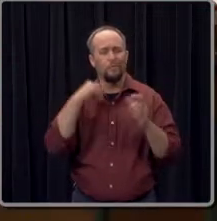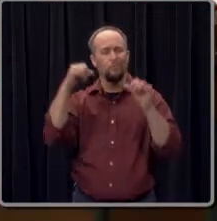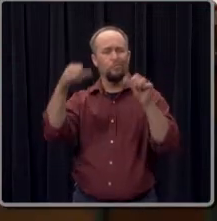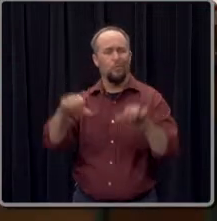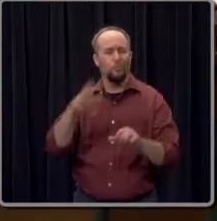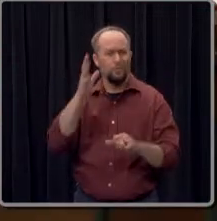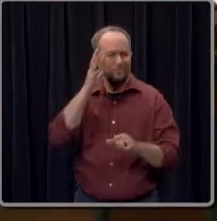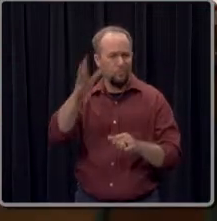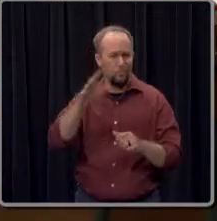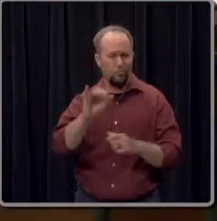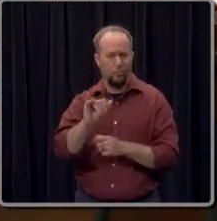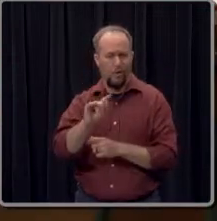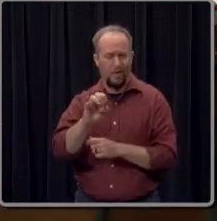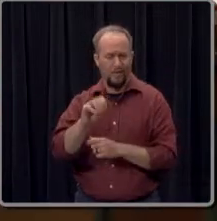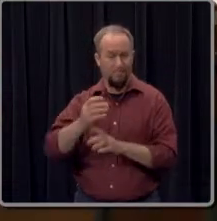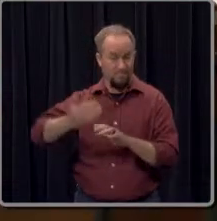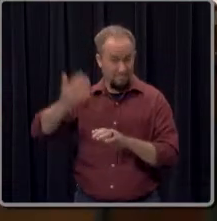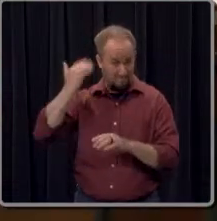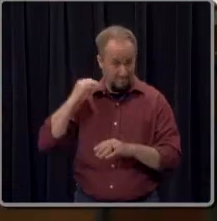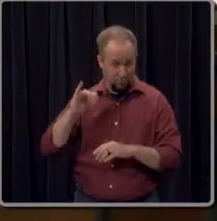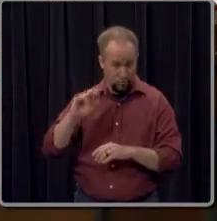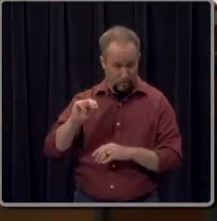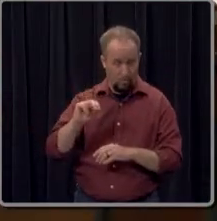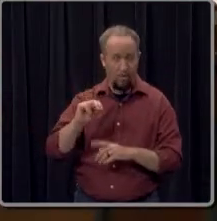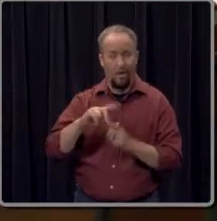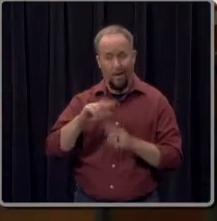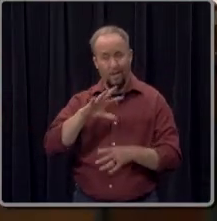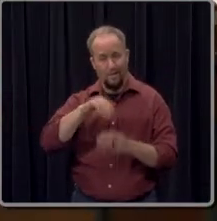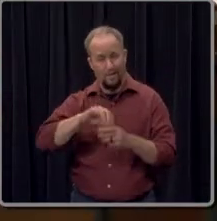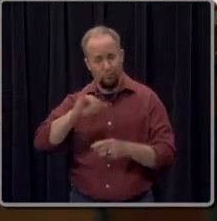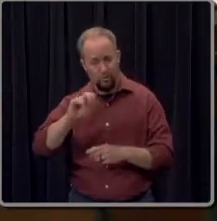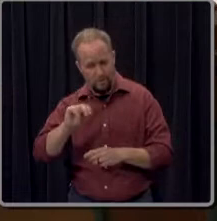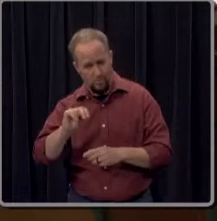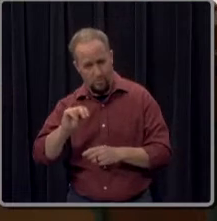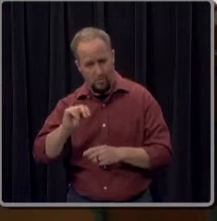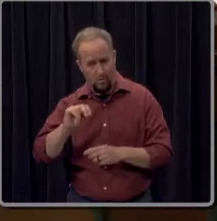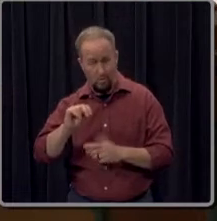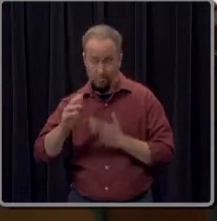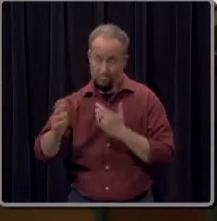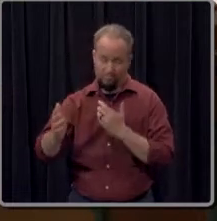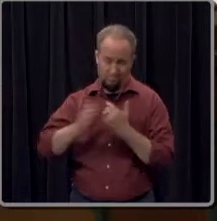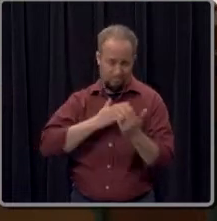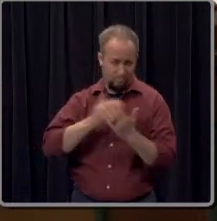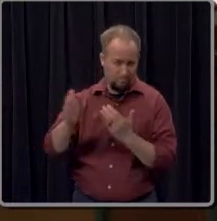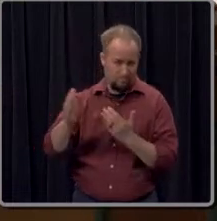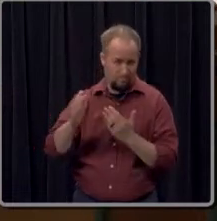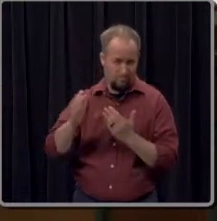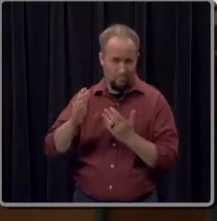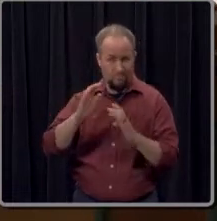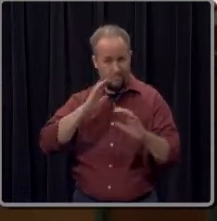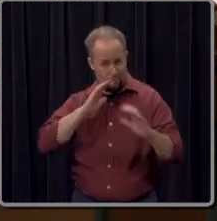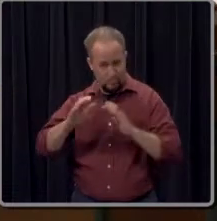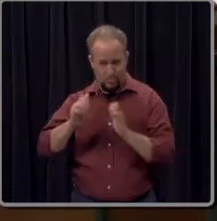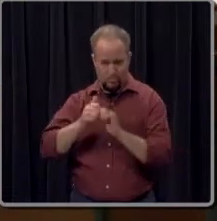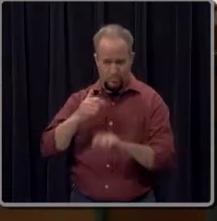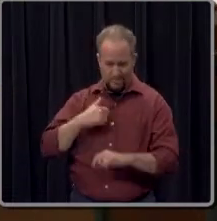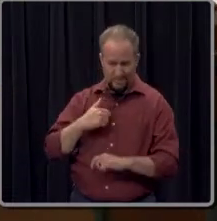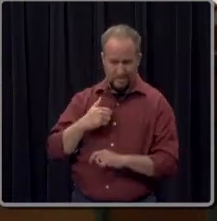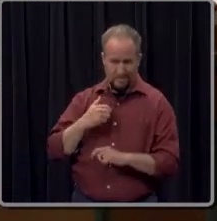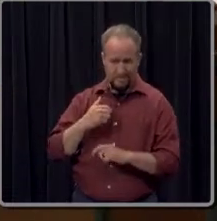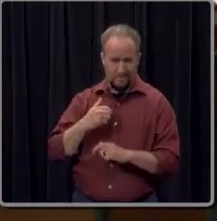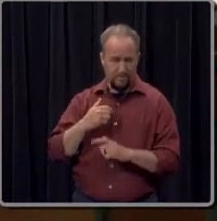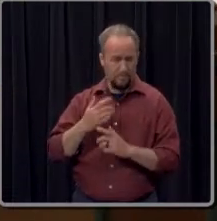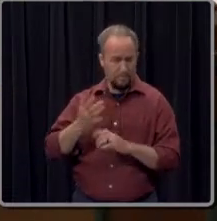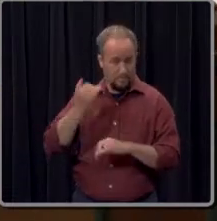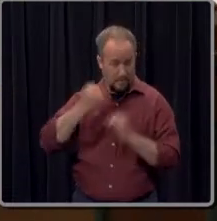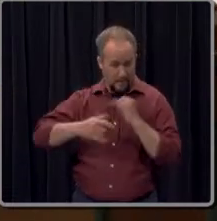future item in January. And in January, despite the communication to me on the dais last